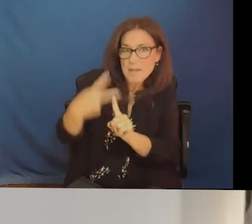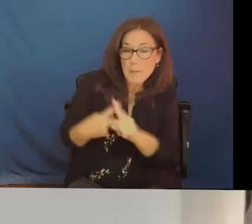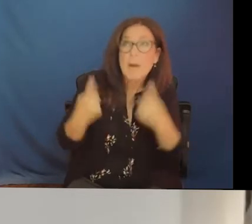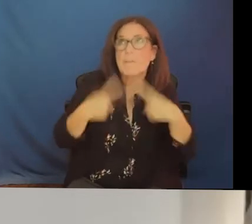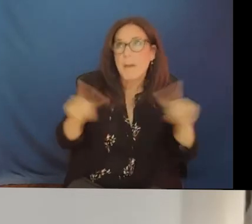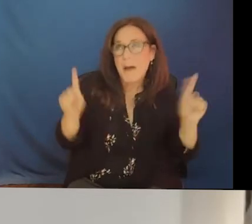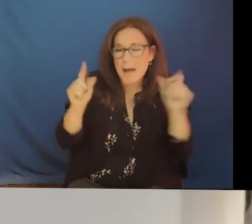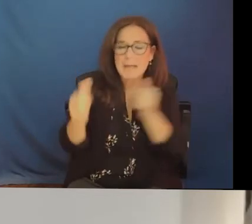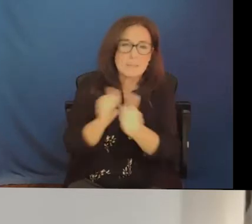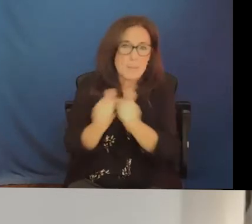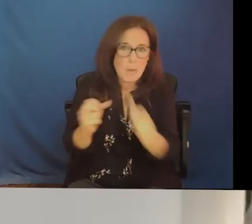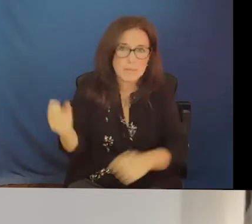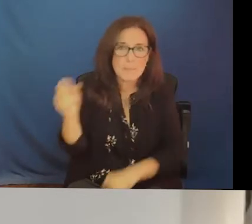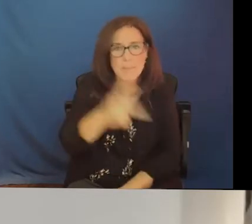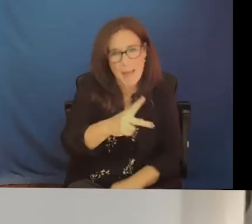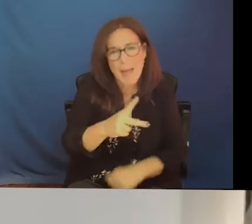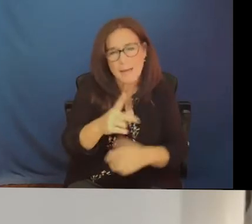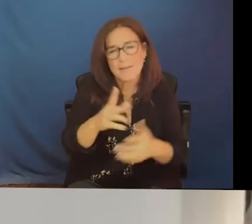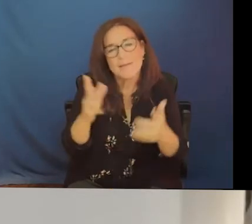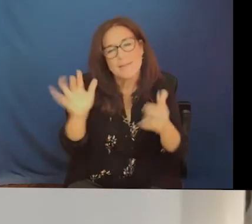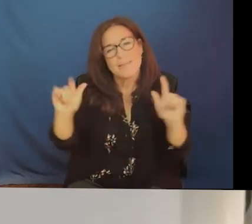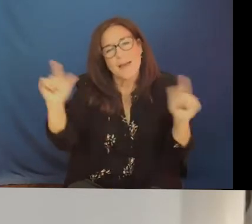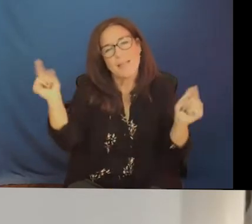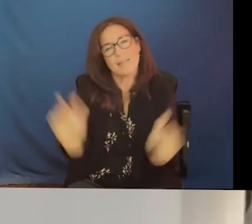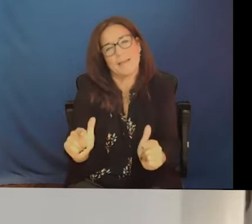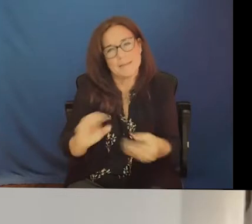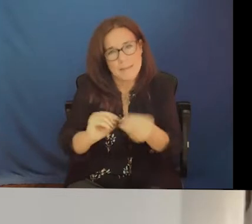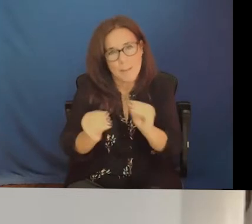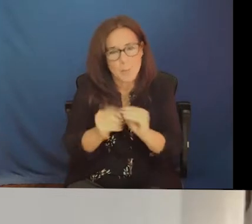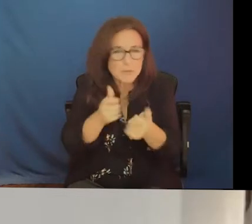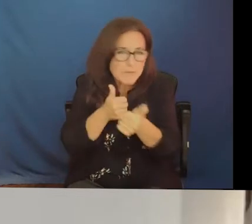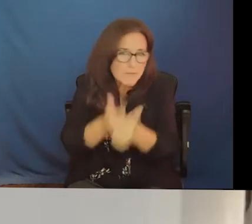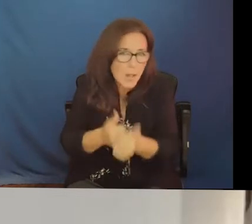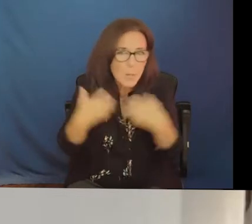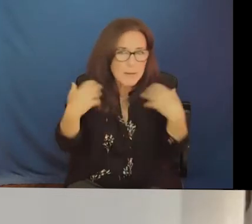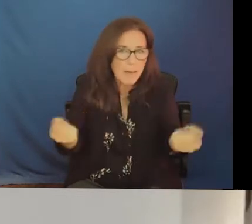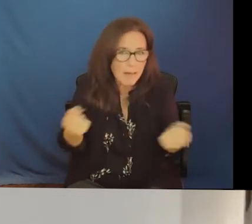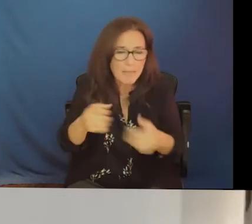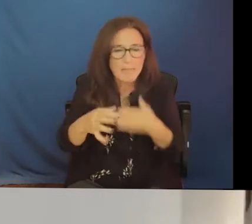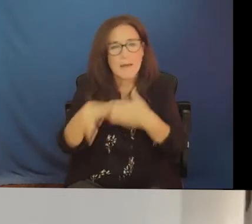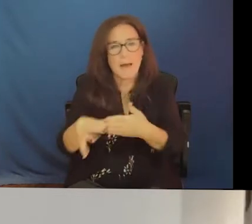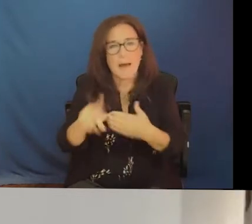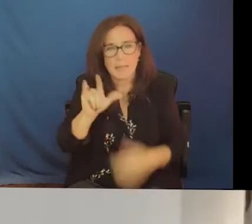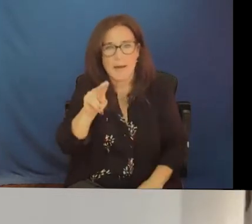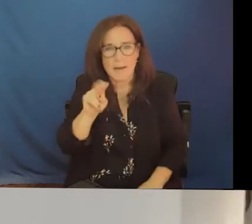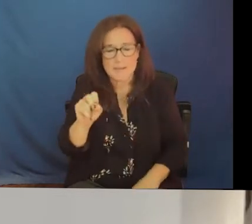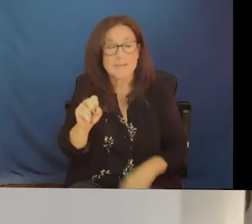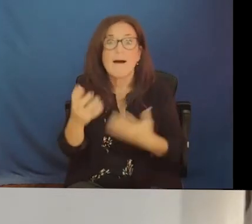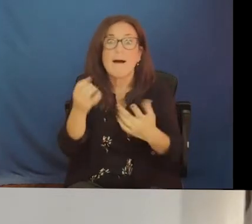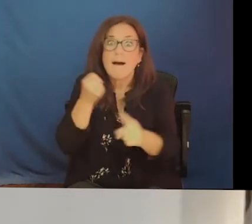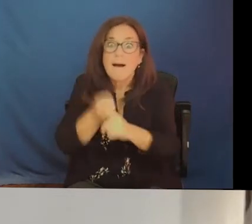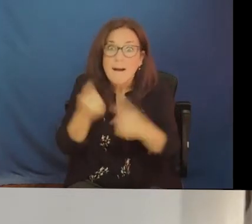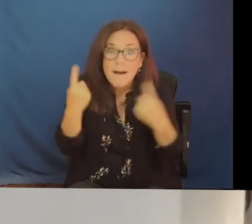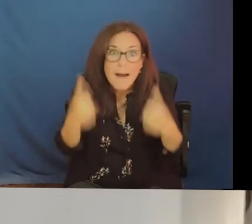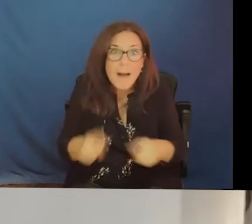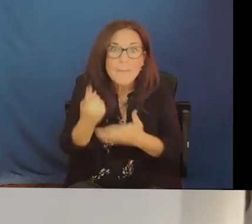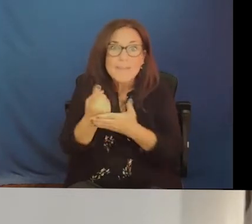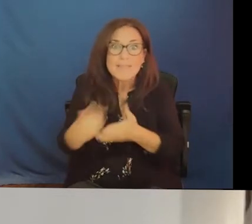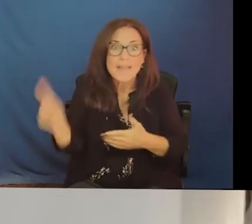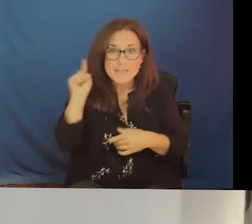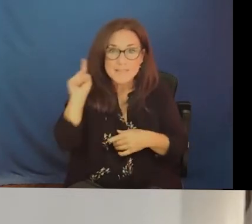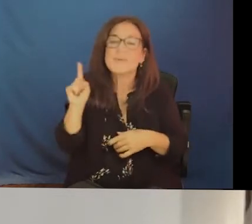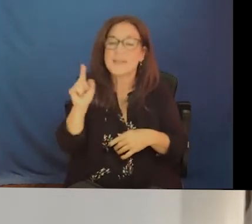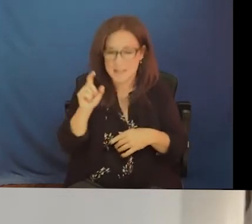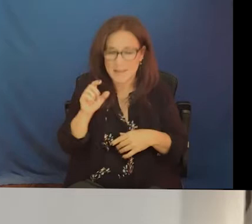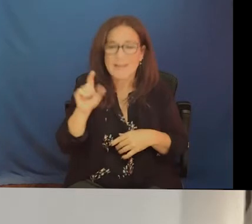schools, modified, of course, according to health guidelines. Well, last week, another milestone occurred, and that was the return